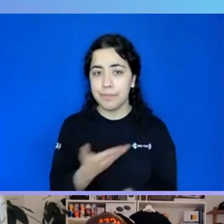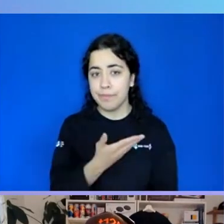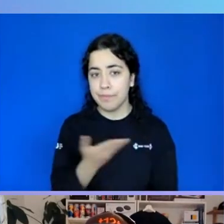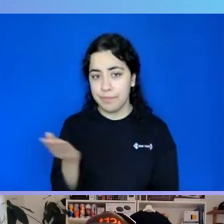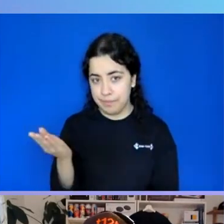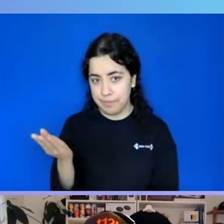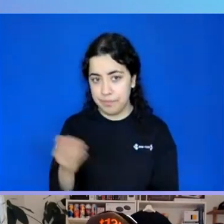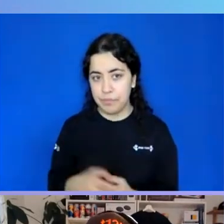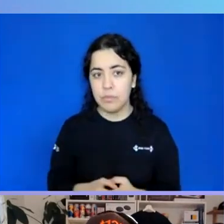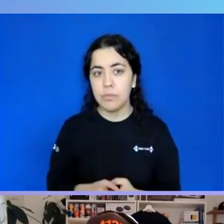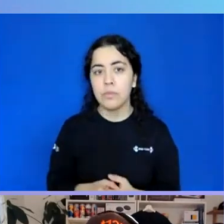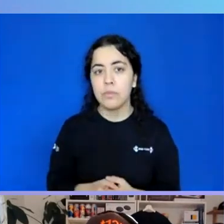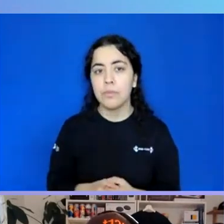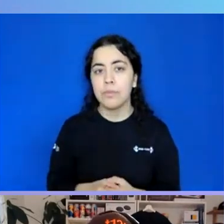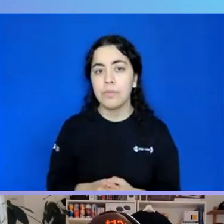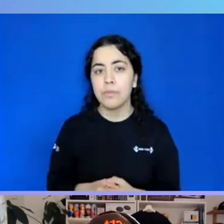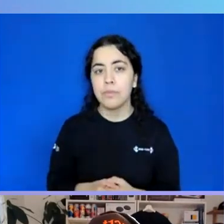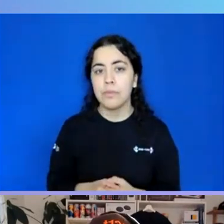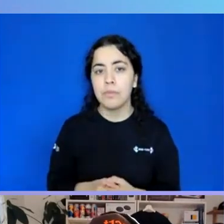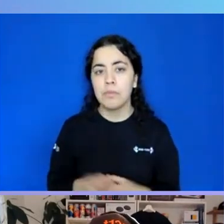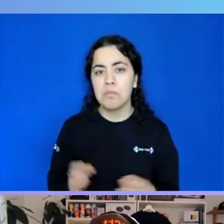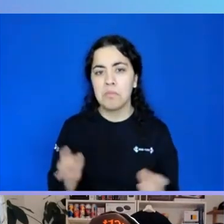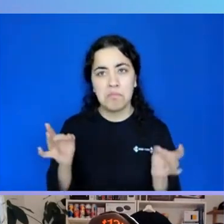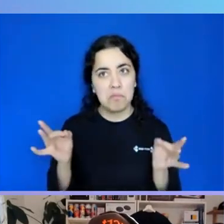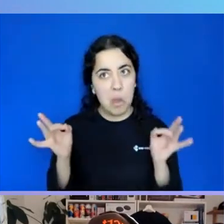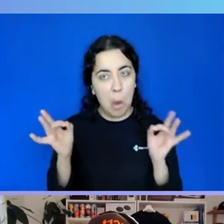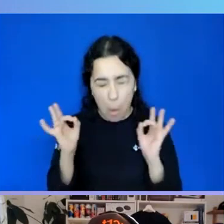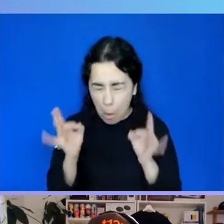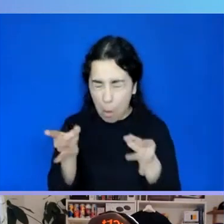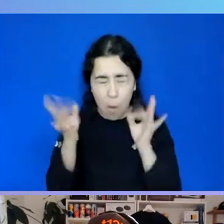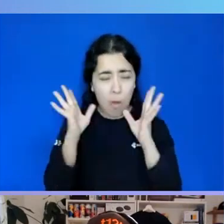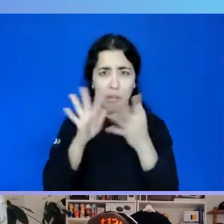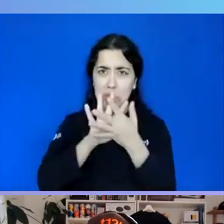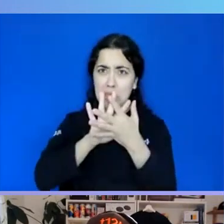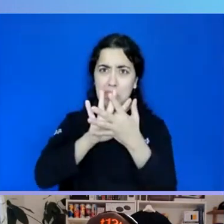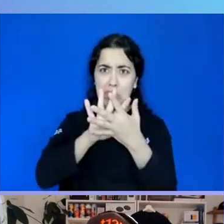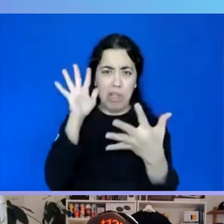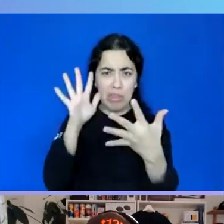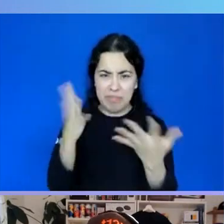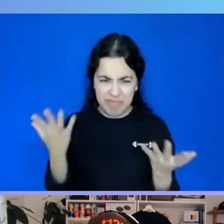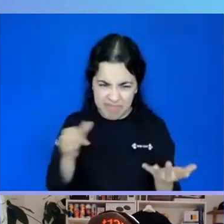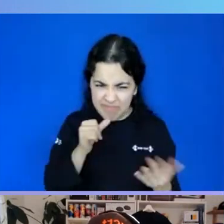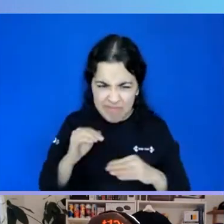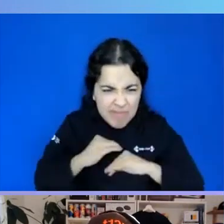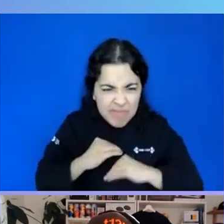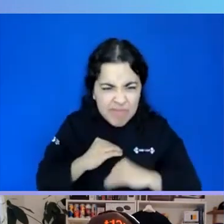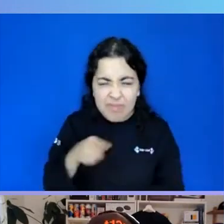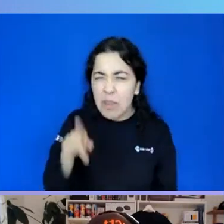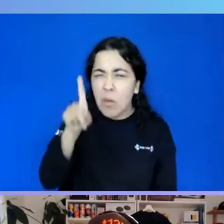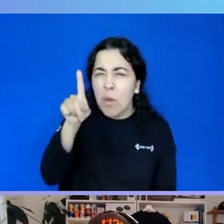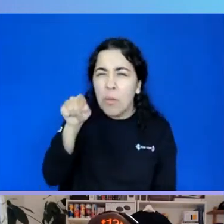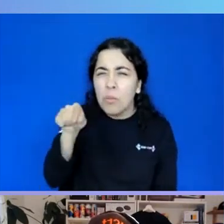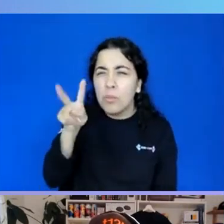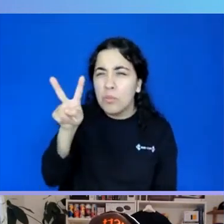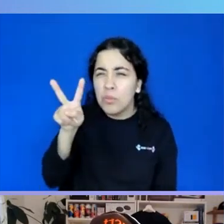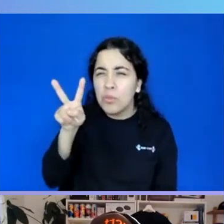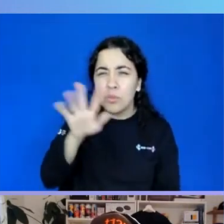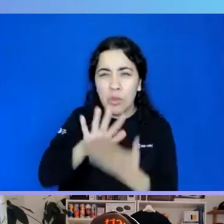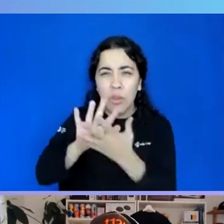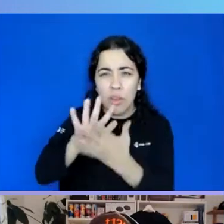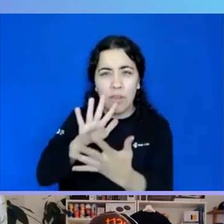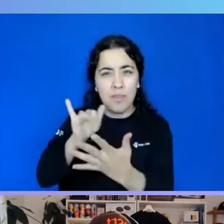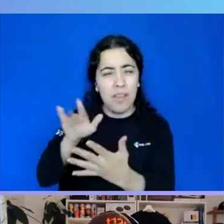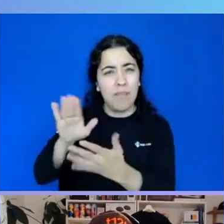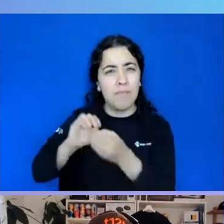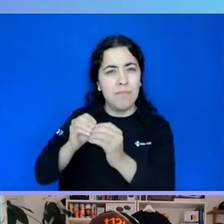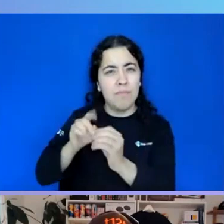it's horrible contrast. It's 1.2 contrast ratio. And it's